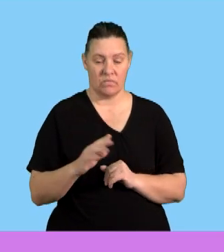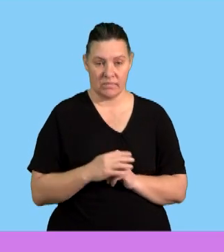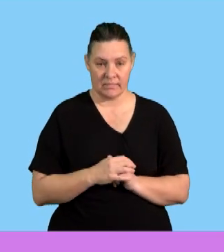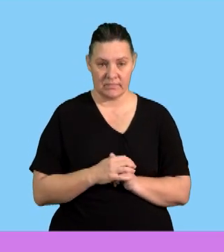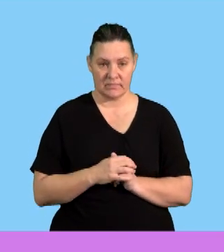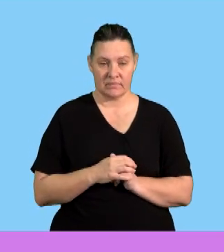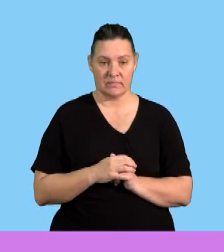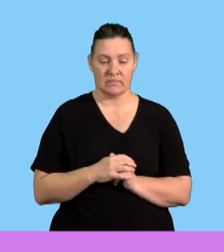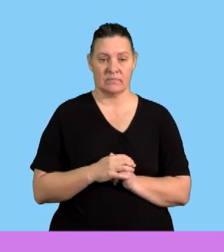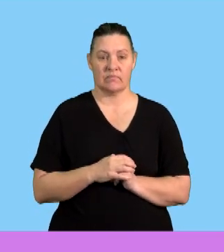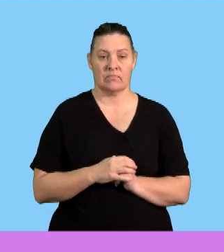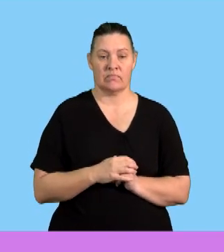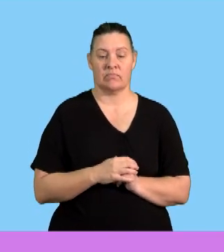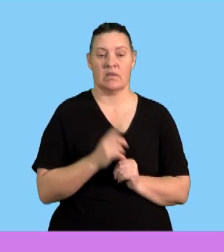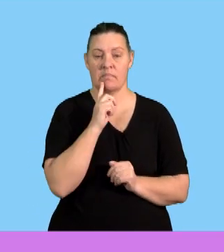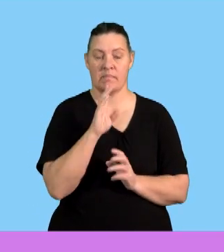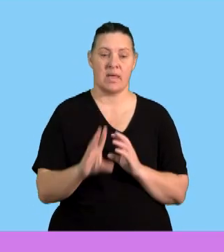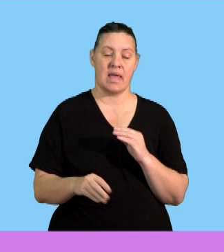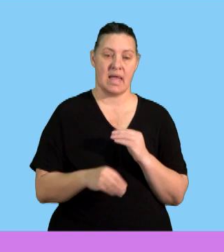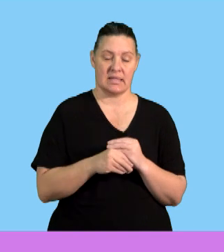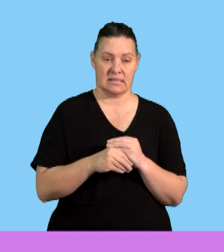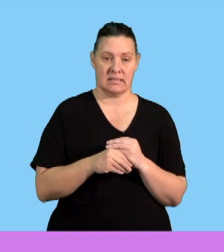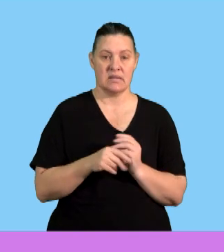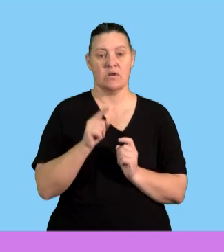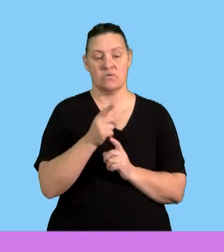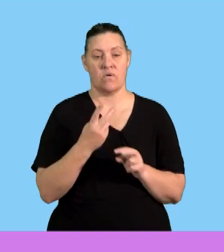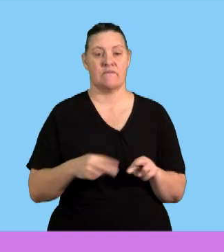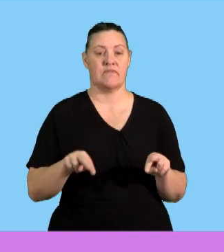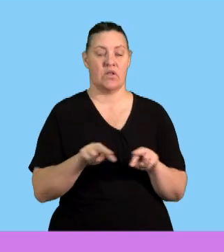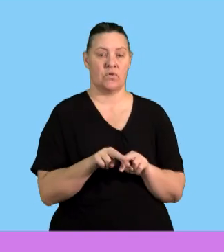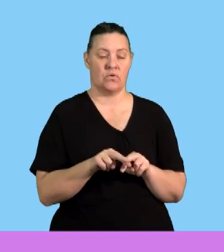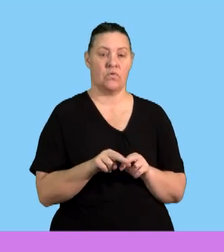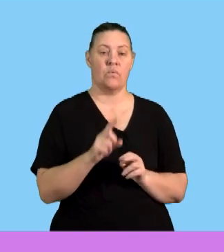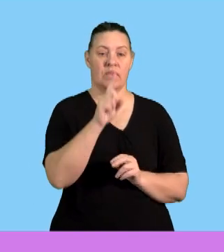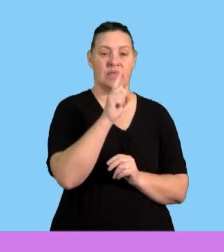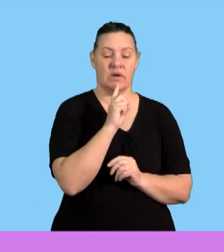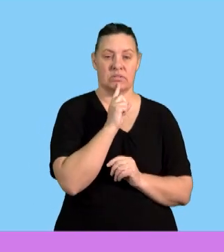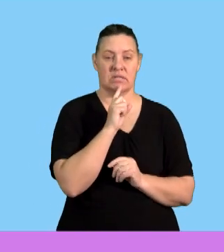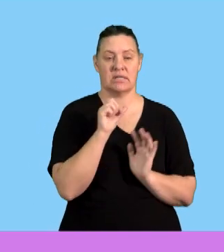120.94. Again, that will be added onto our value of